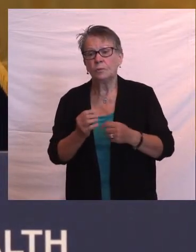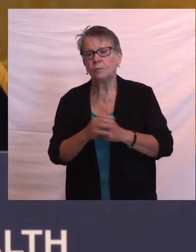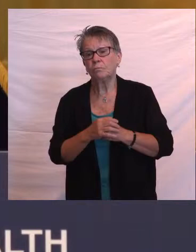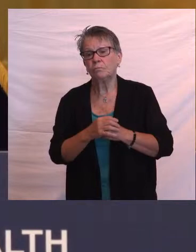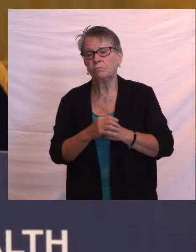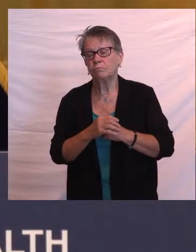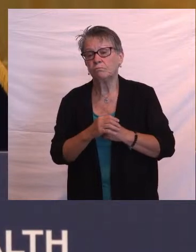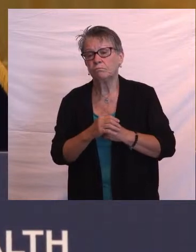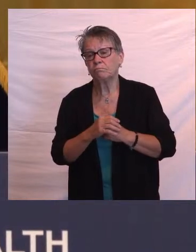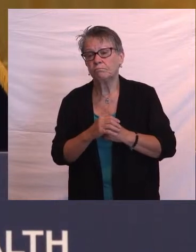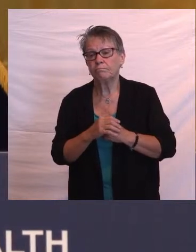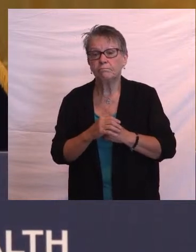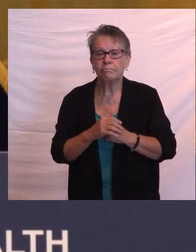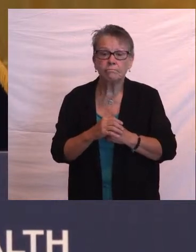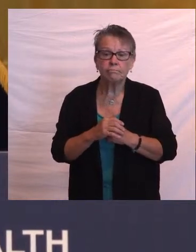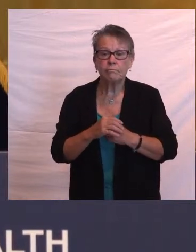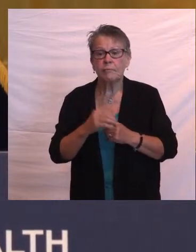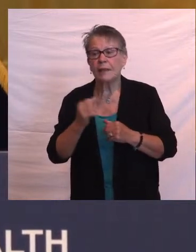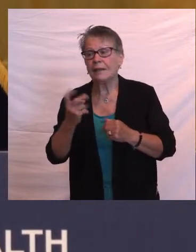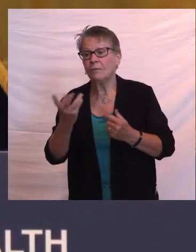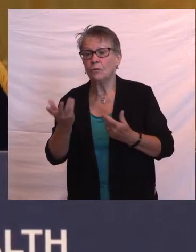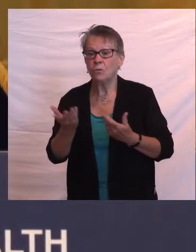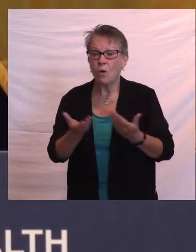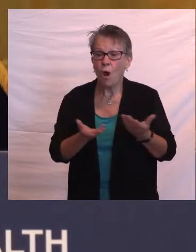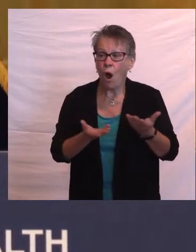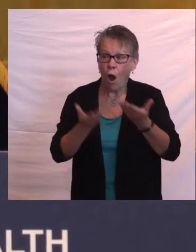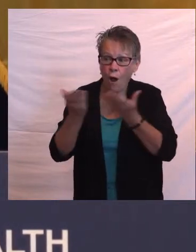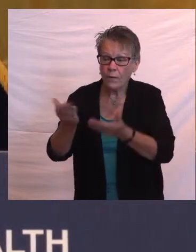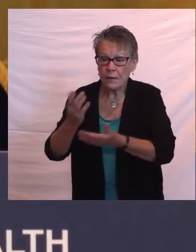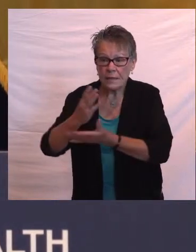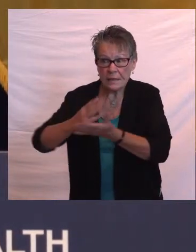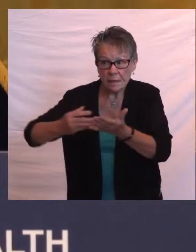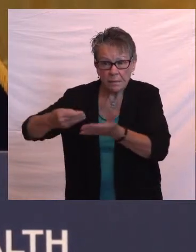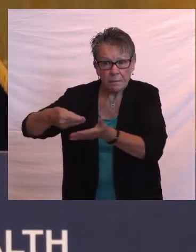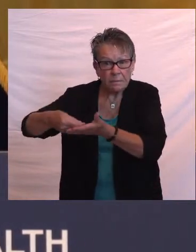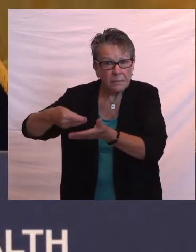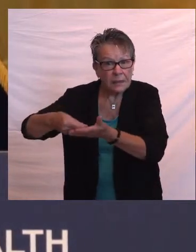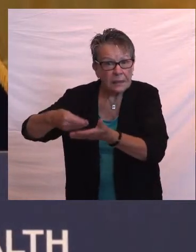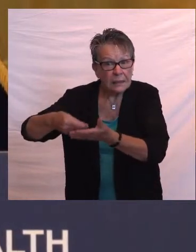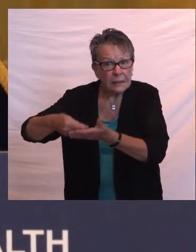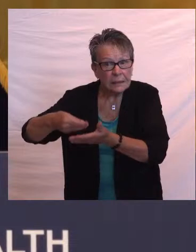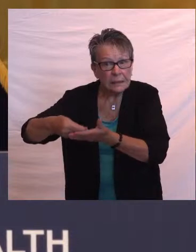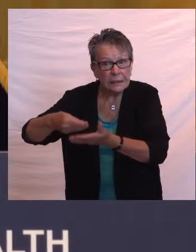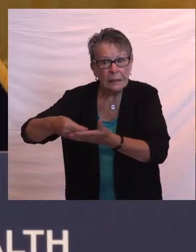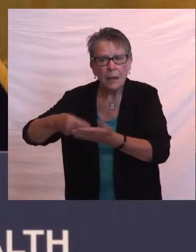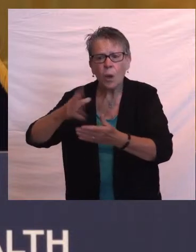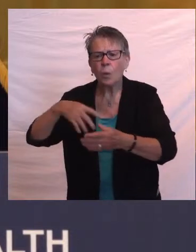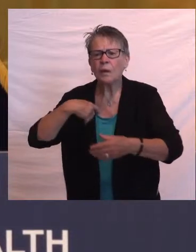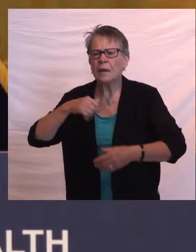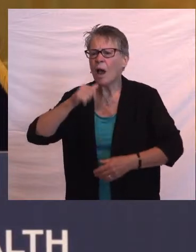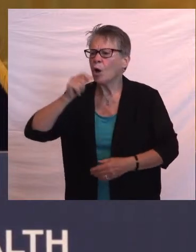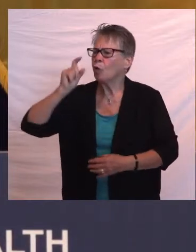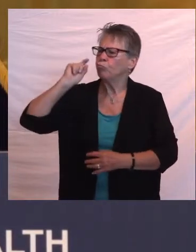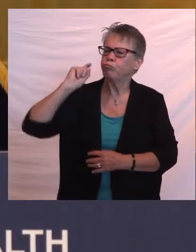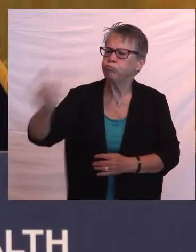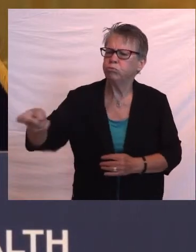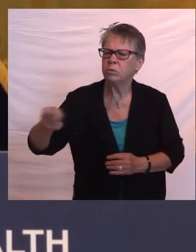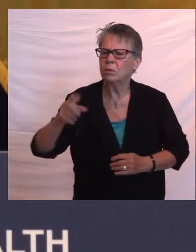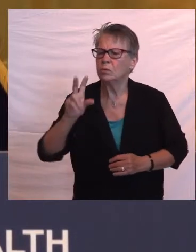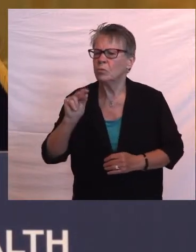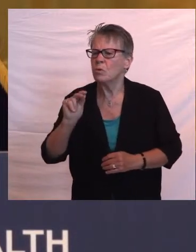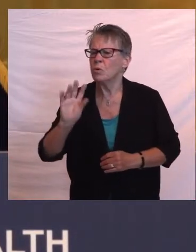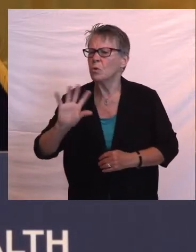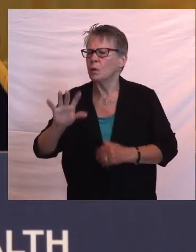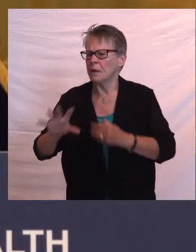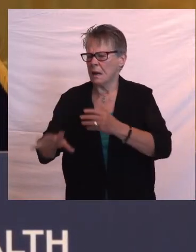is interesting, but it's even more interesting when you put a workforce development and upskill component to it. I think I've said